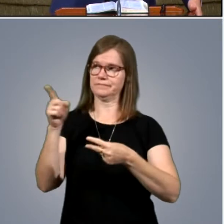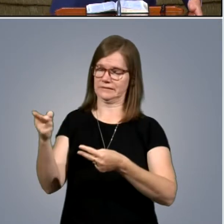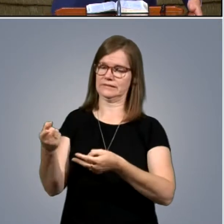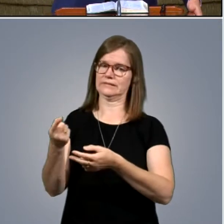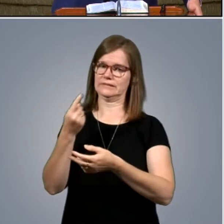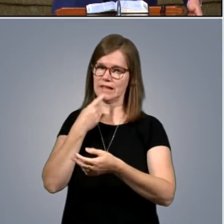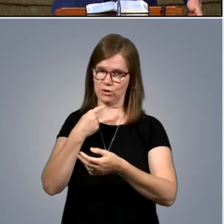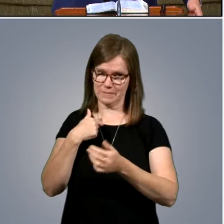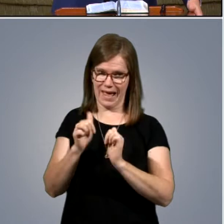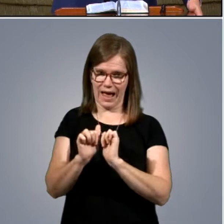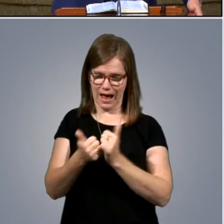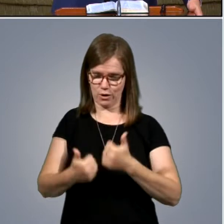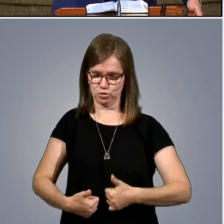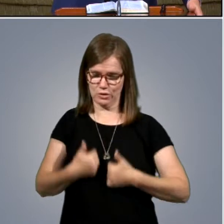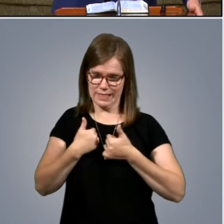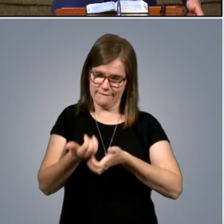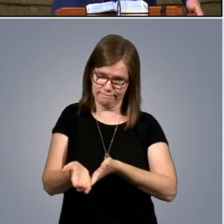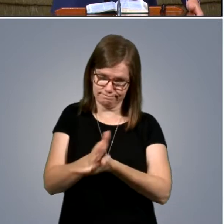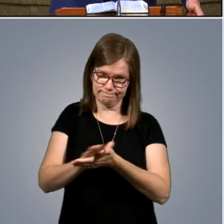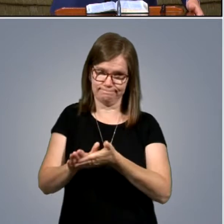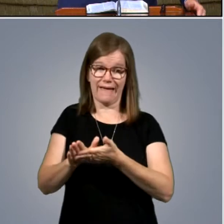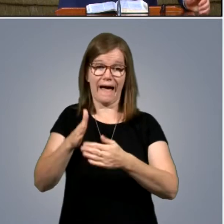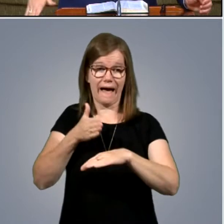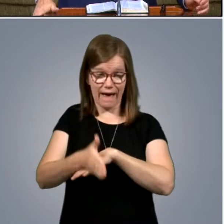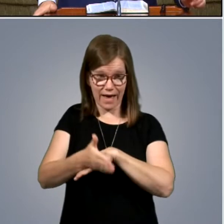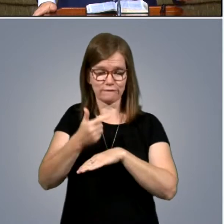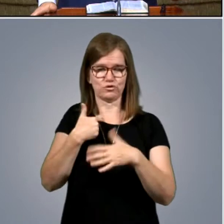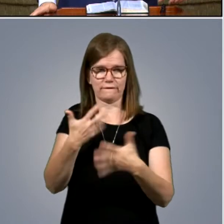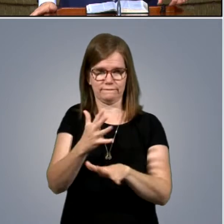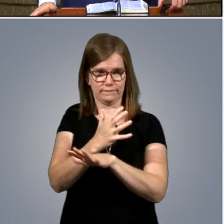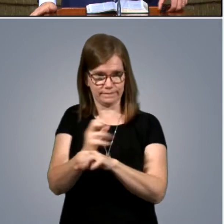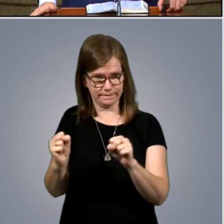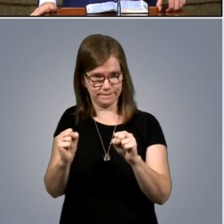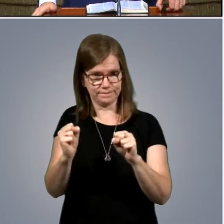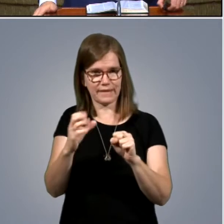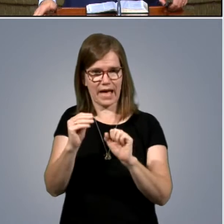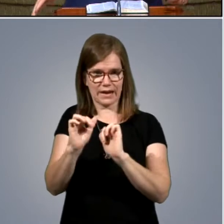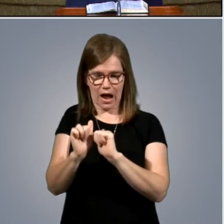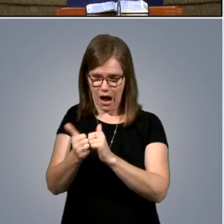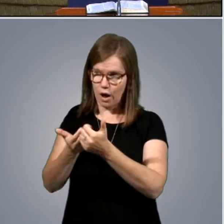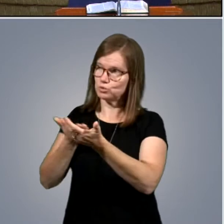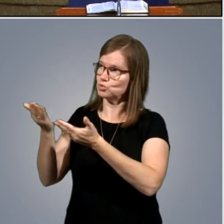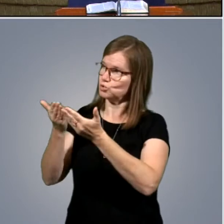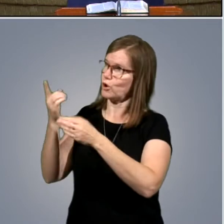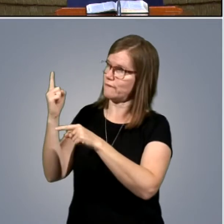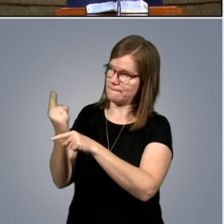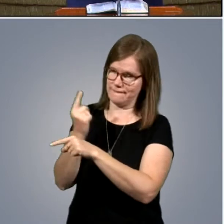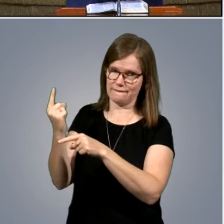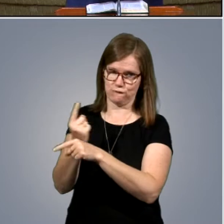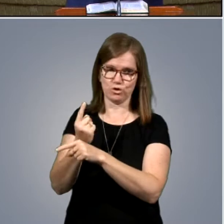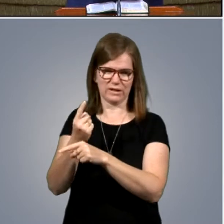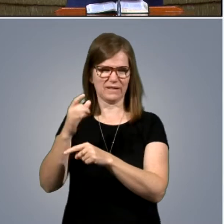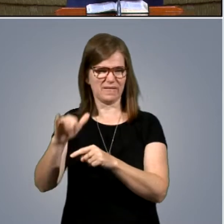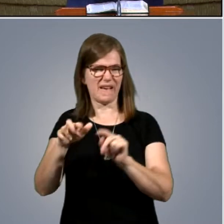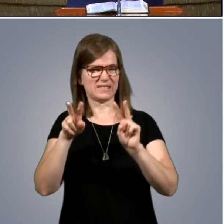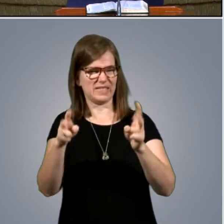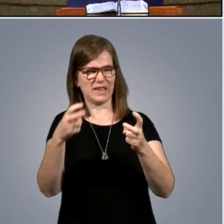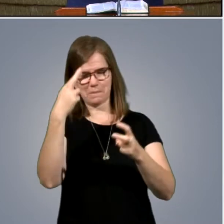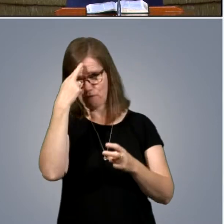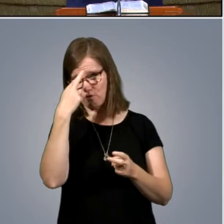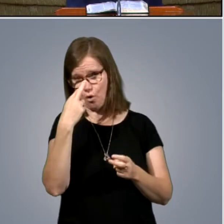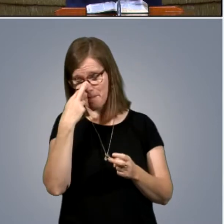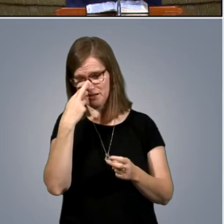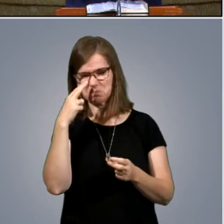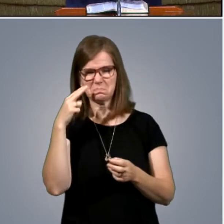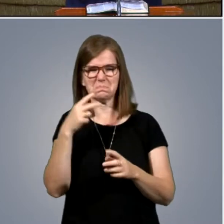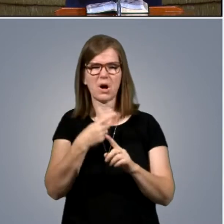I know him. And then teaches me how to serve him faithfully. That's kind of the theme of the book of Romans. We're just going